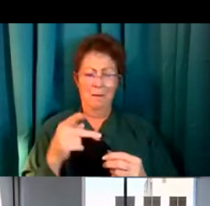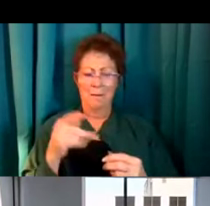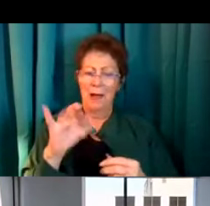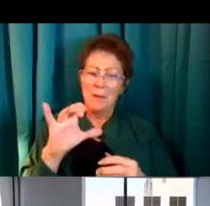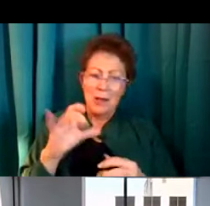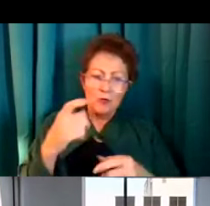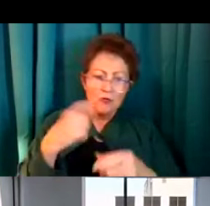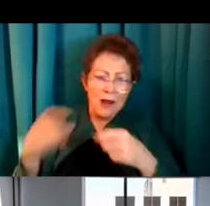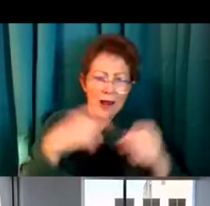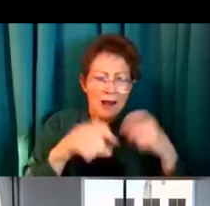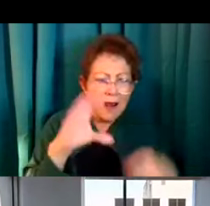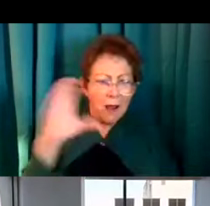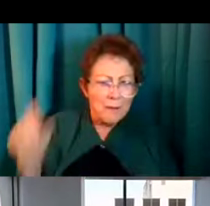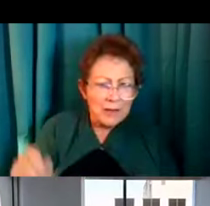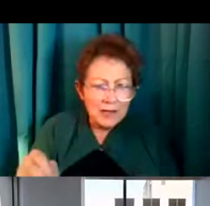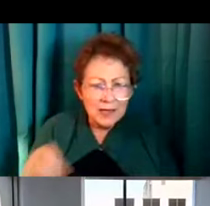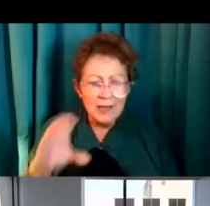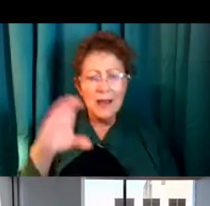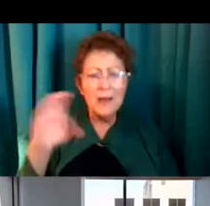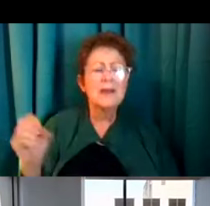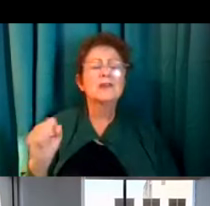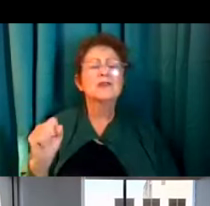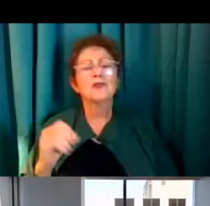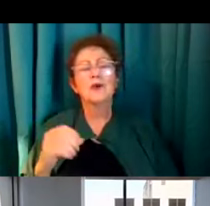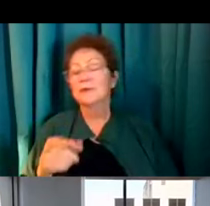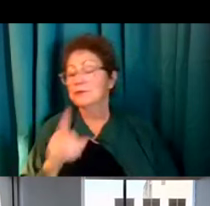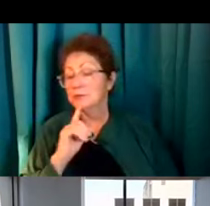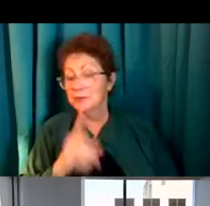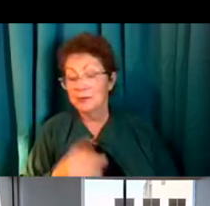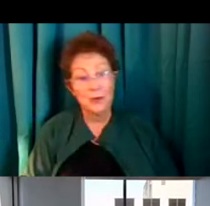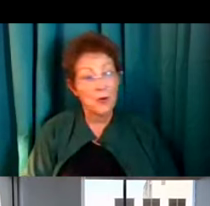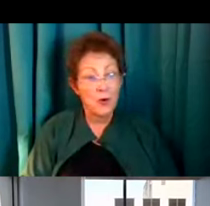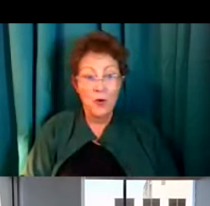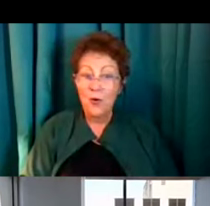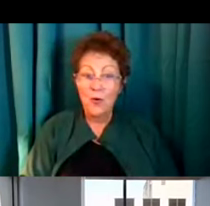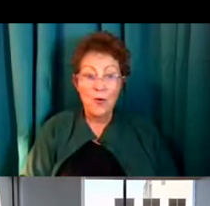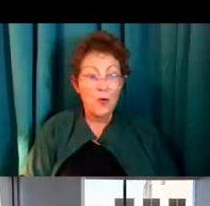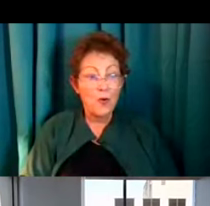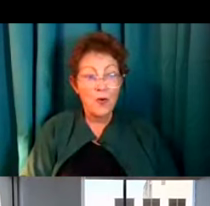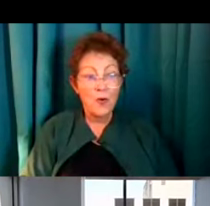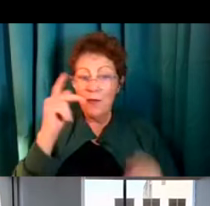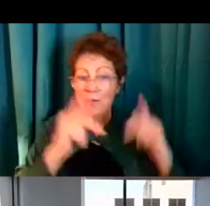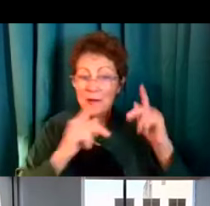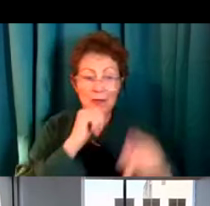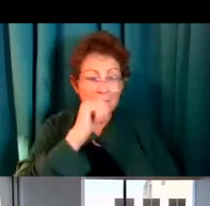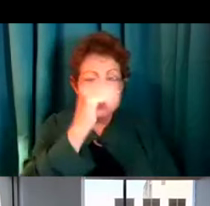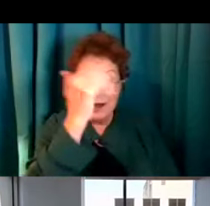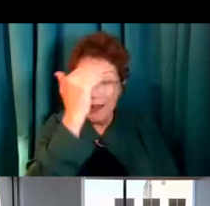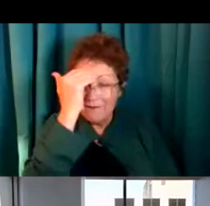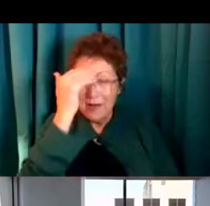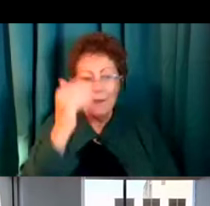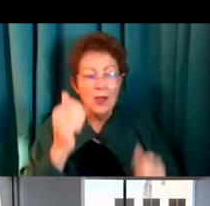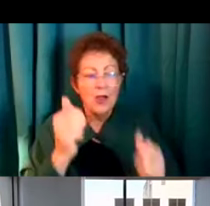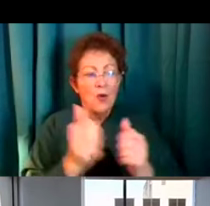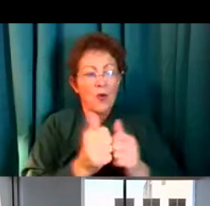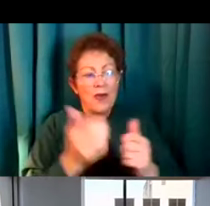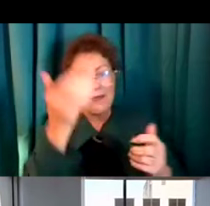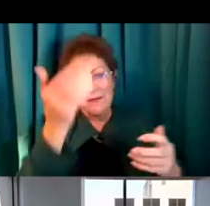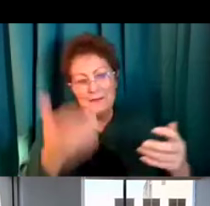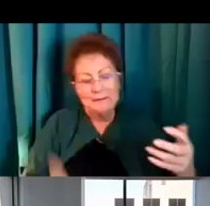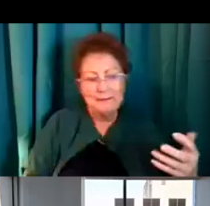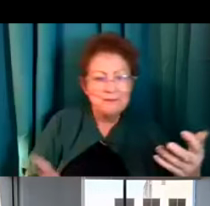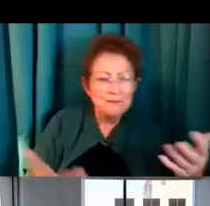companies. But this has been, frankly, a hurdle is just people's unfamiliarity with